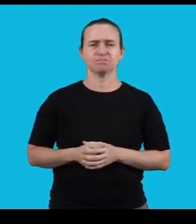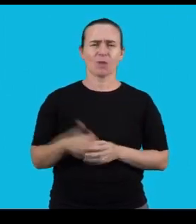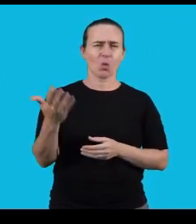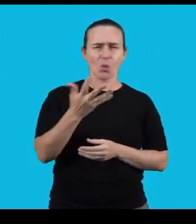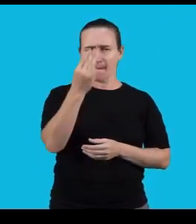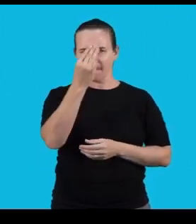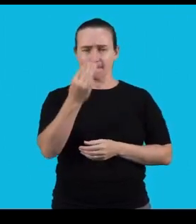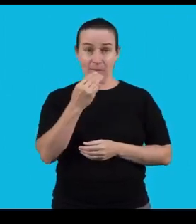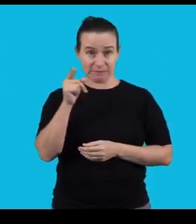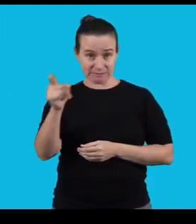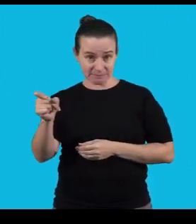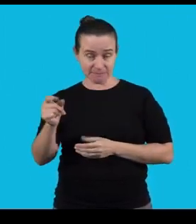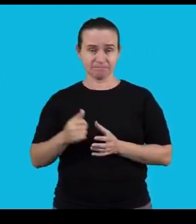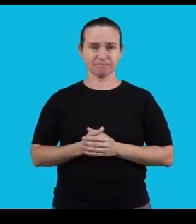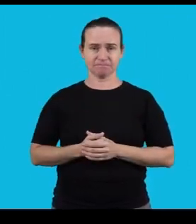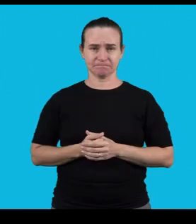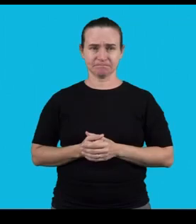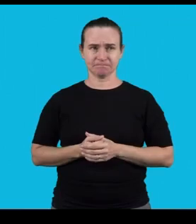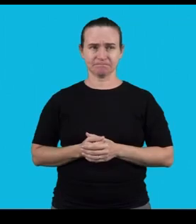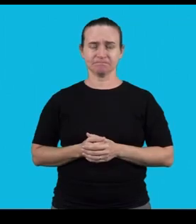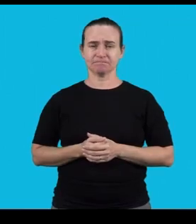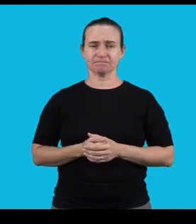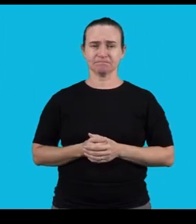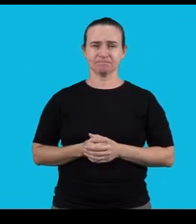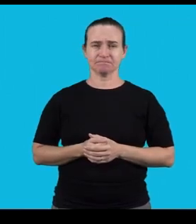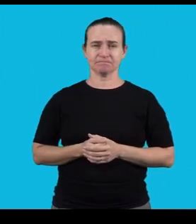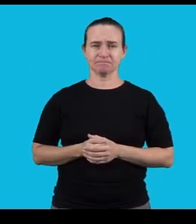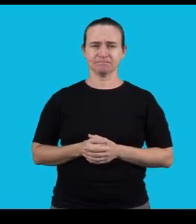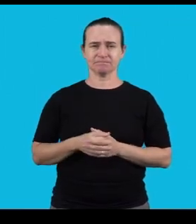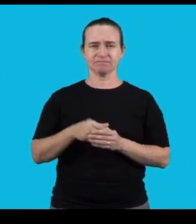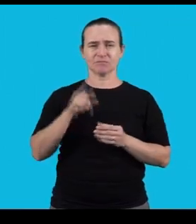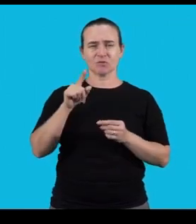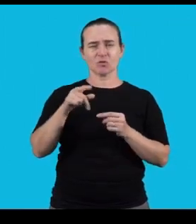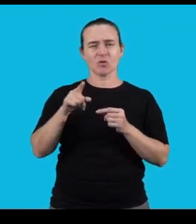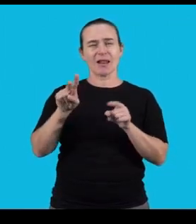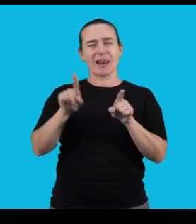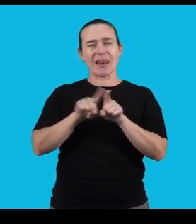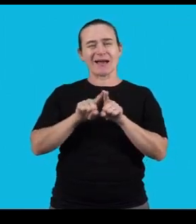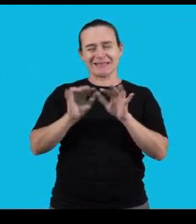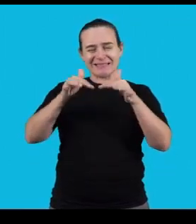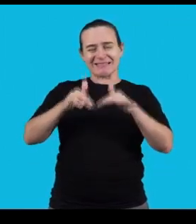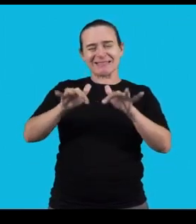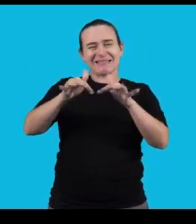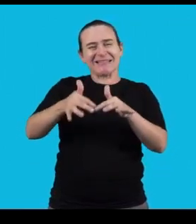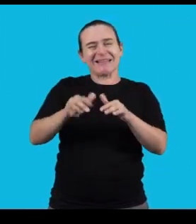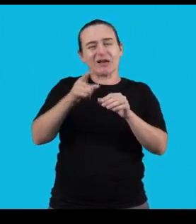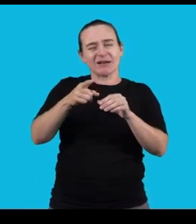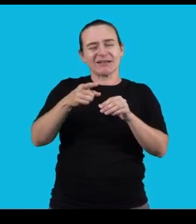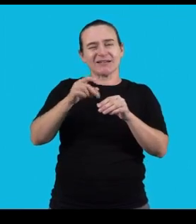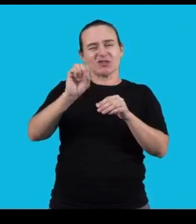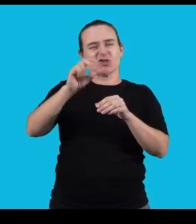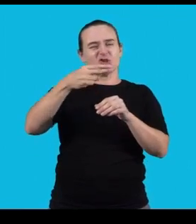to the diagram and you look at part C, and part C that looks like a shell of a snail, it's